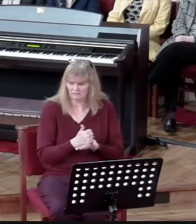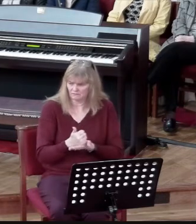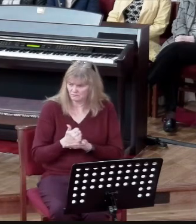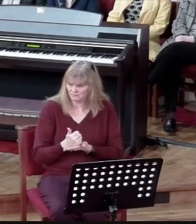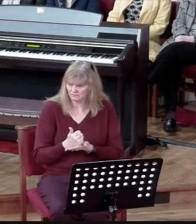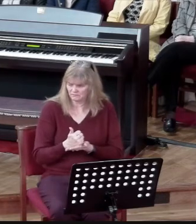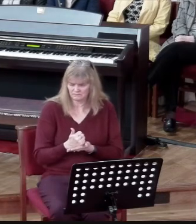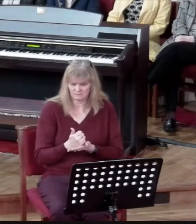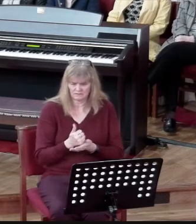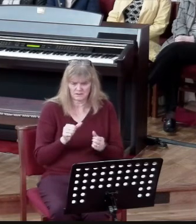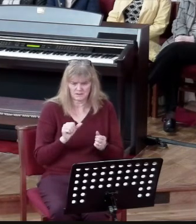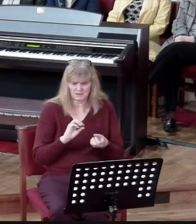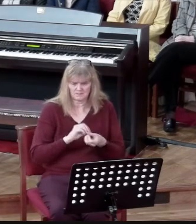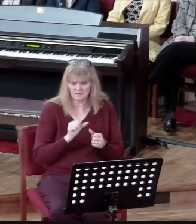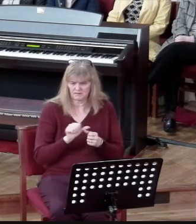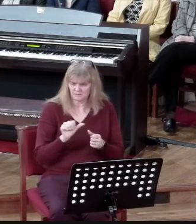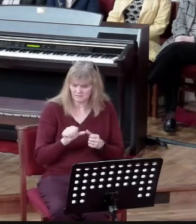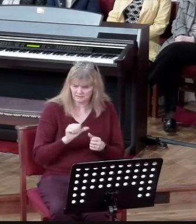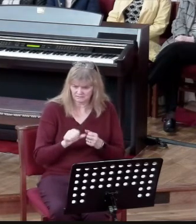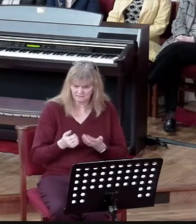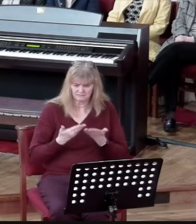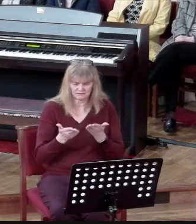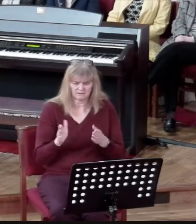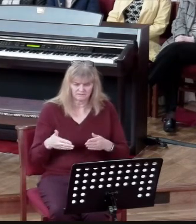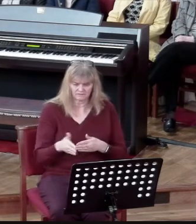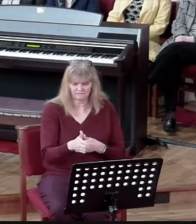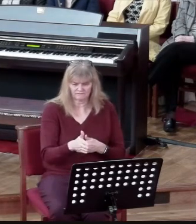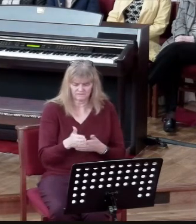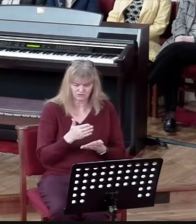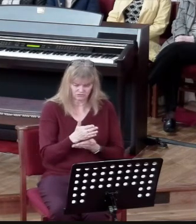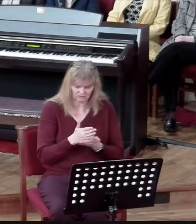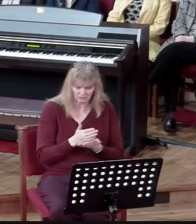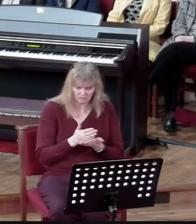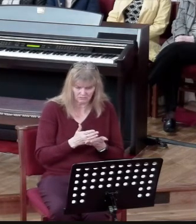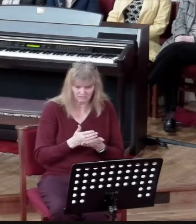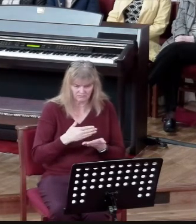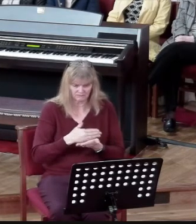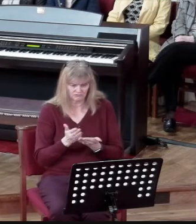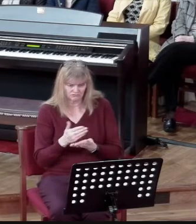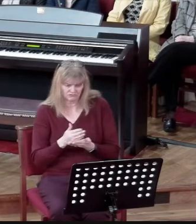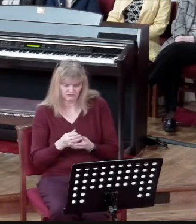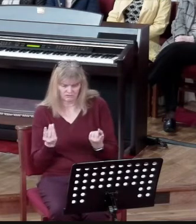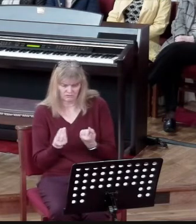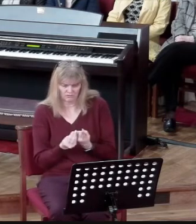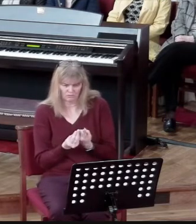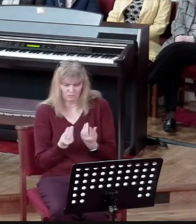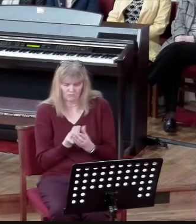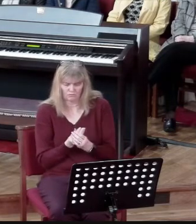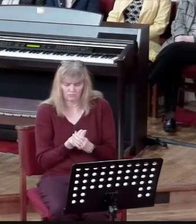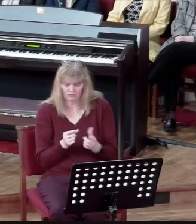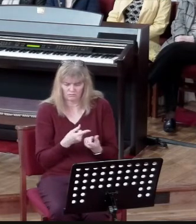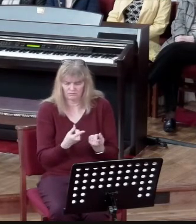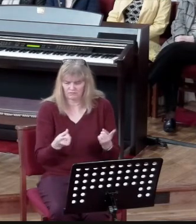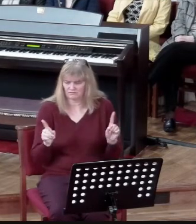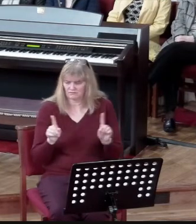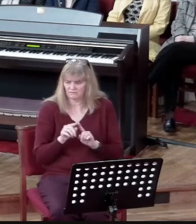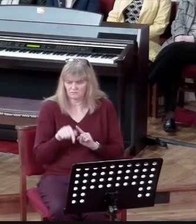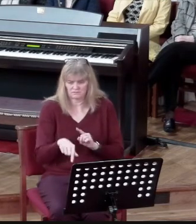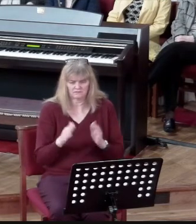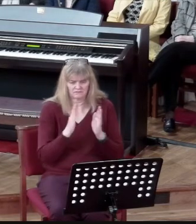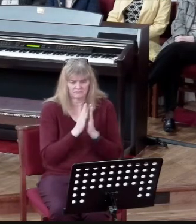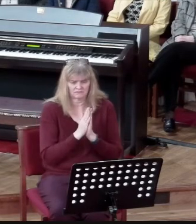5,000 guests of bread and fish. And more somberly, he had the meal at the Lord's Supper, the Last Supper, with bread